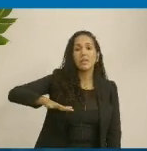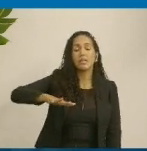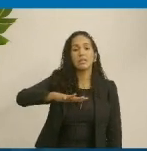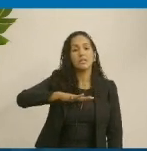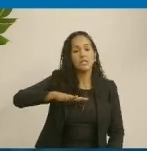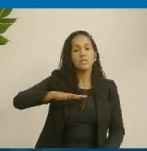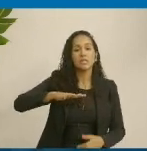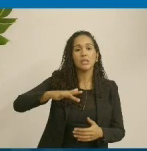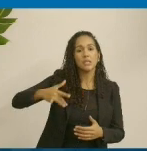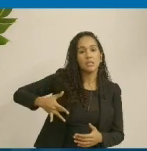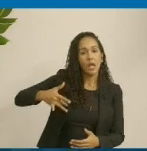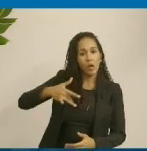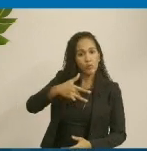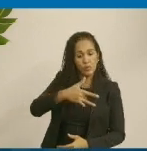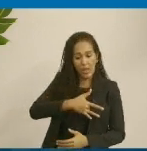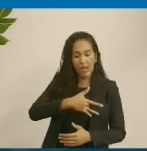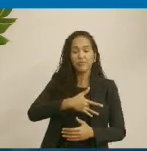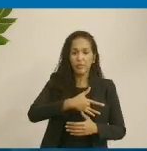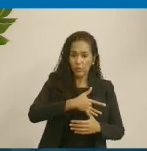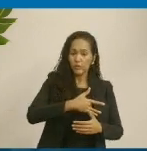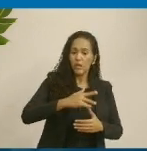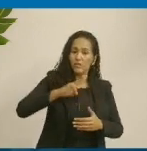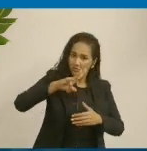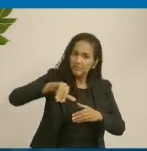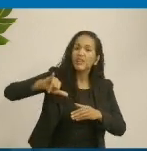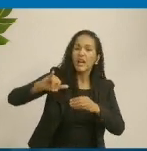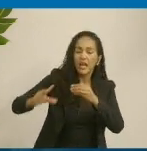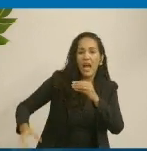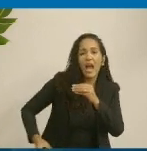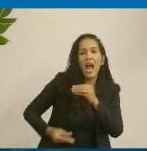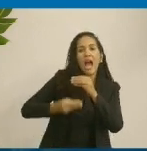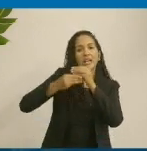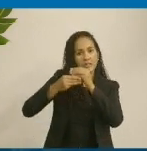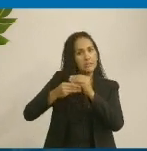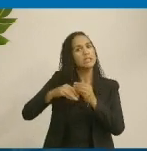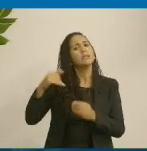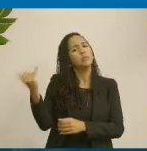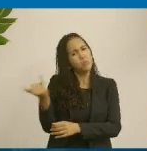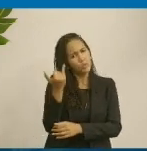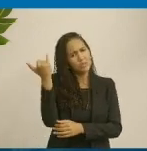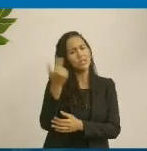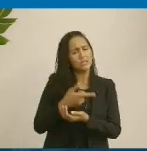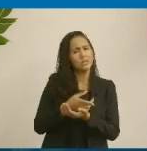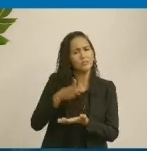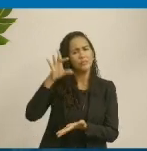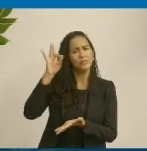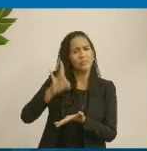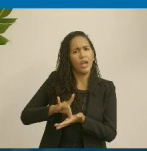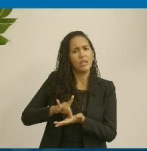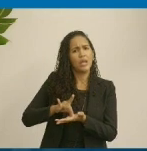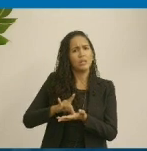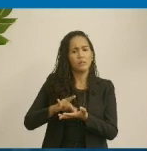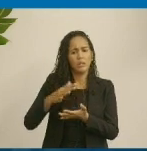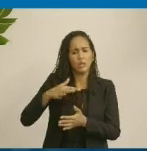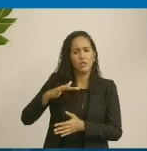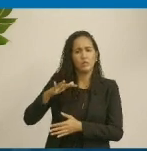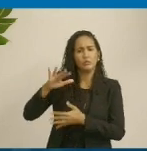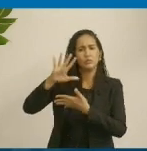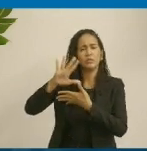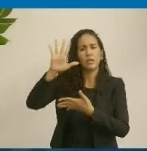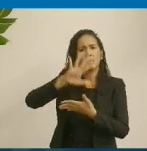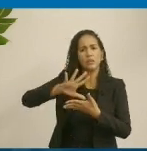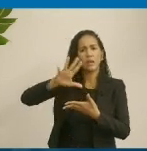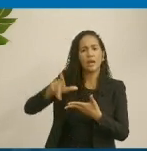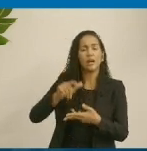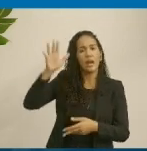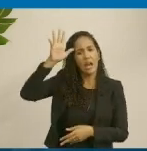adding. Very, very important and very relevant to our continent at this point in time. The beauty of the